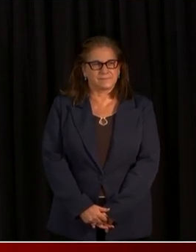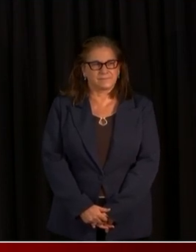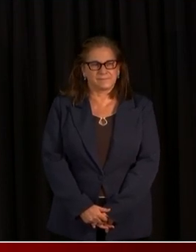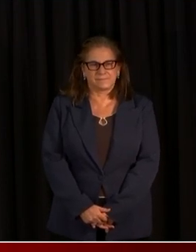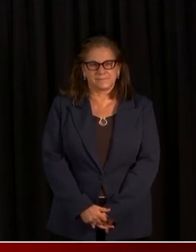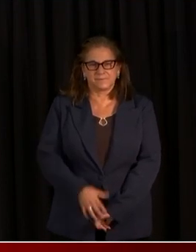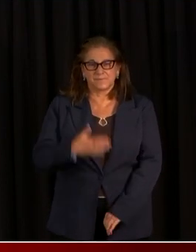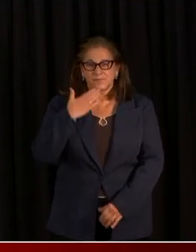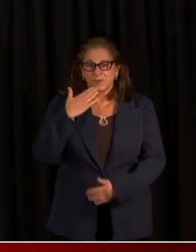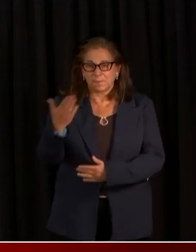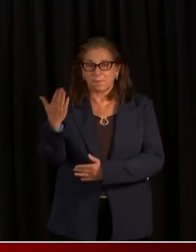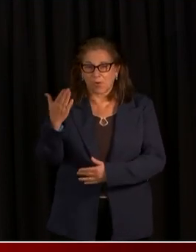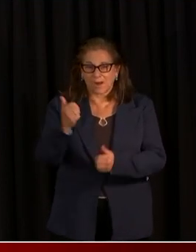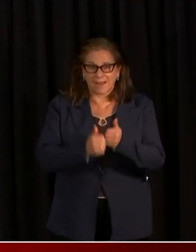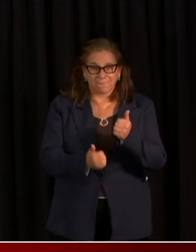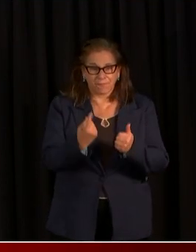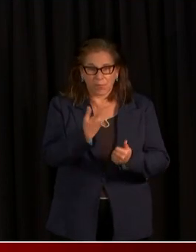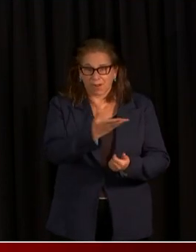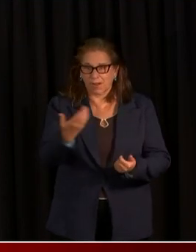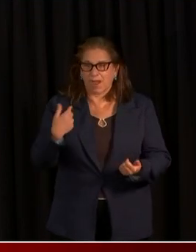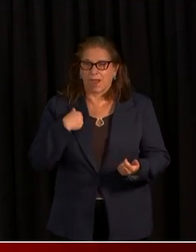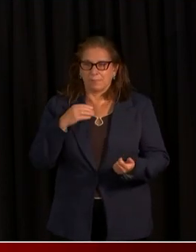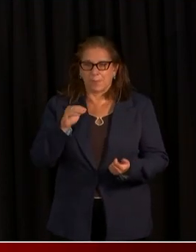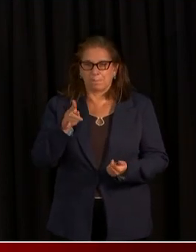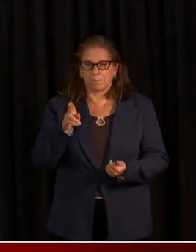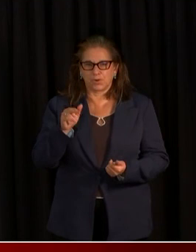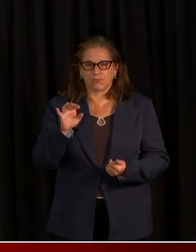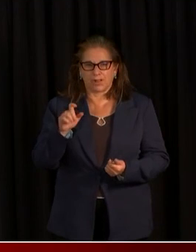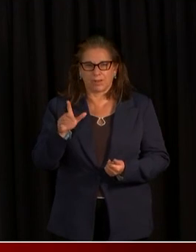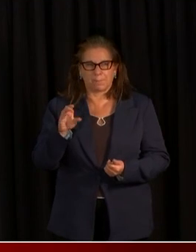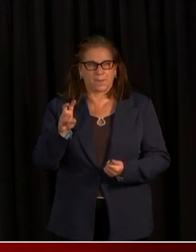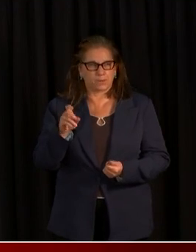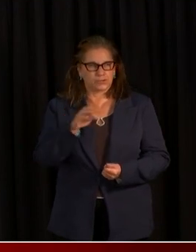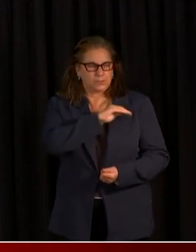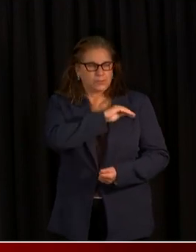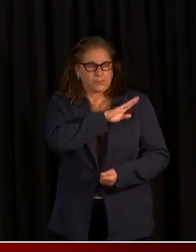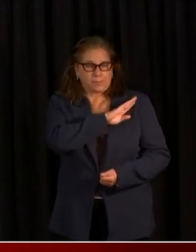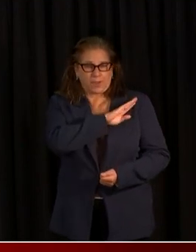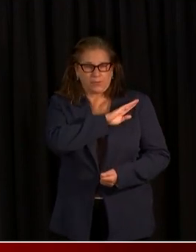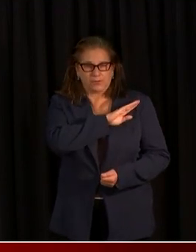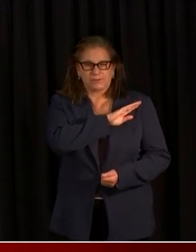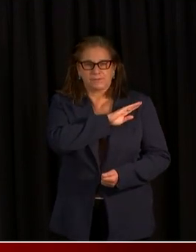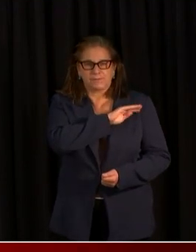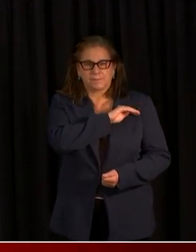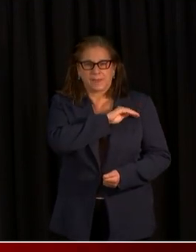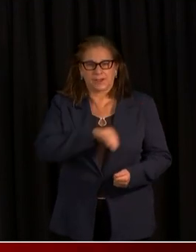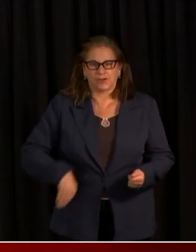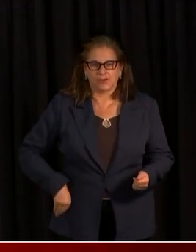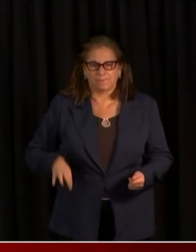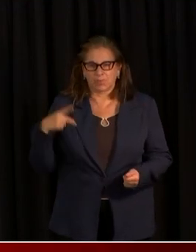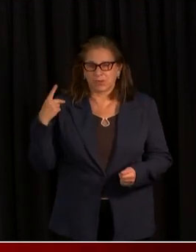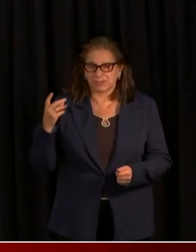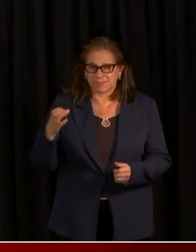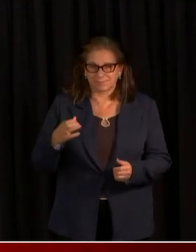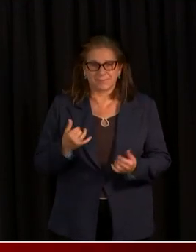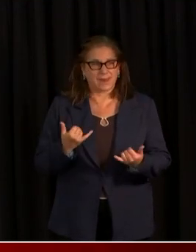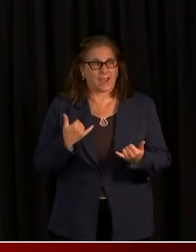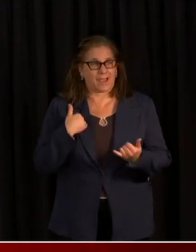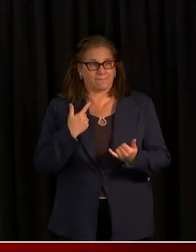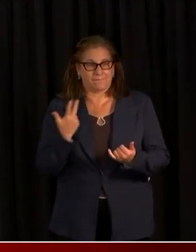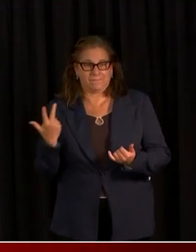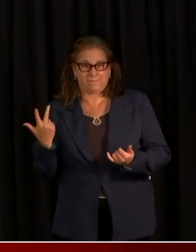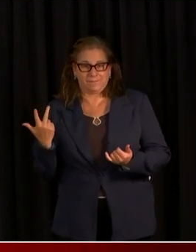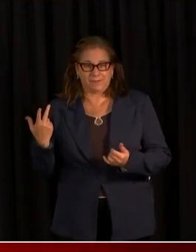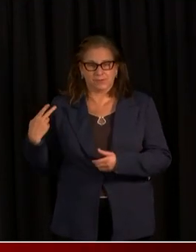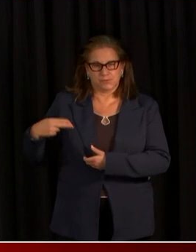Good morning, everyone. I'm Muriel Bowser, Mayor of Washington, D.C., and today I'm joined by members of my cabinet, and we